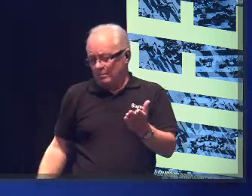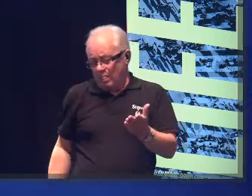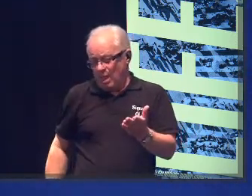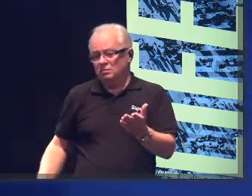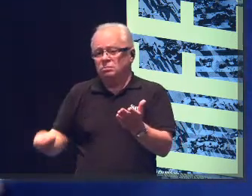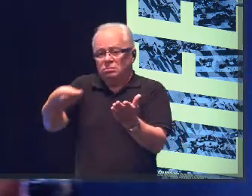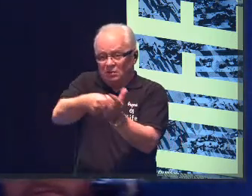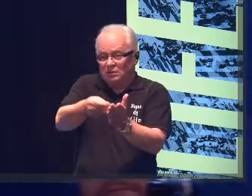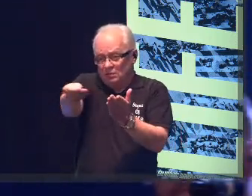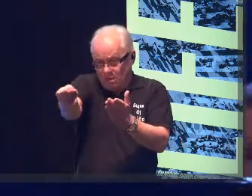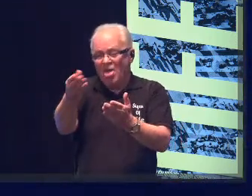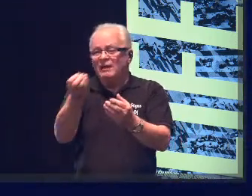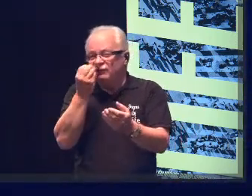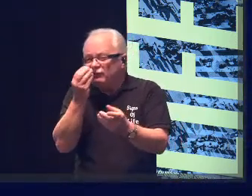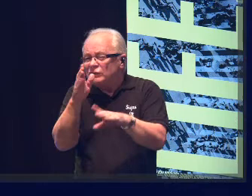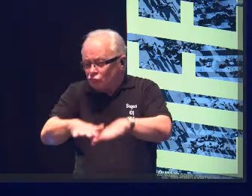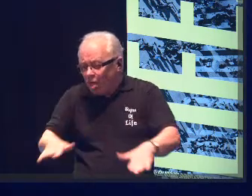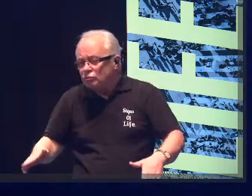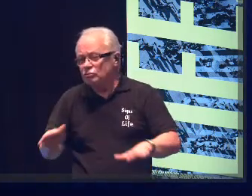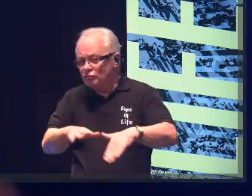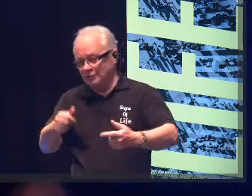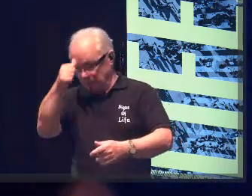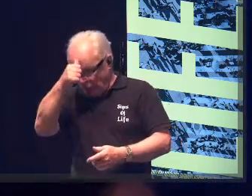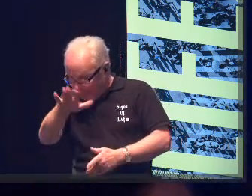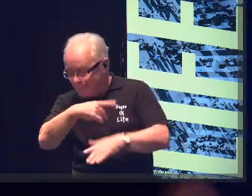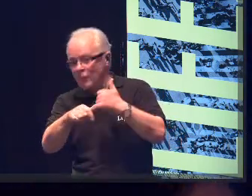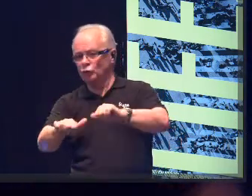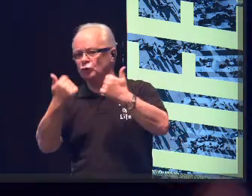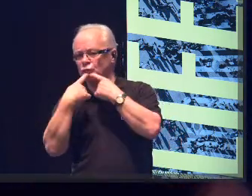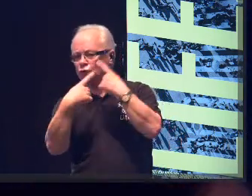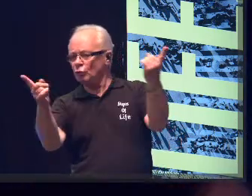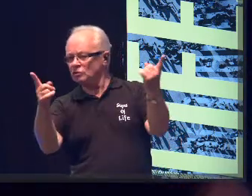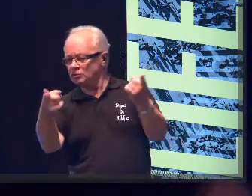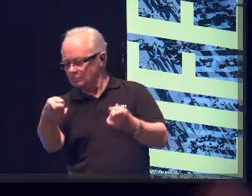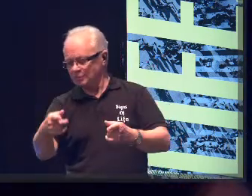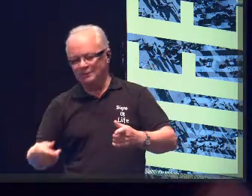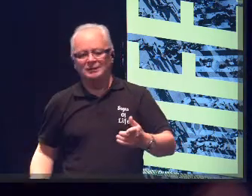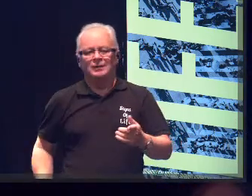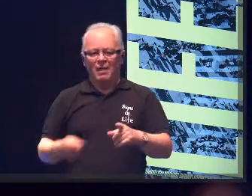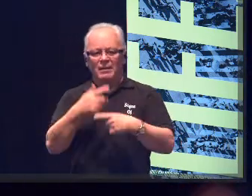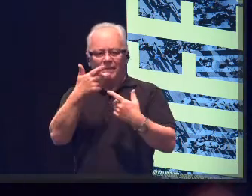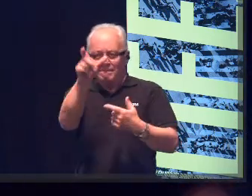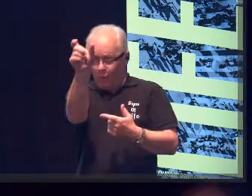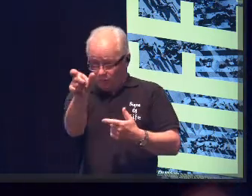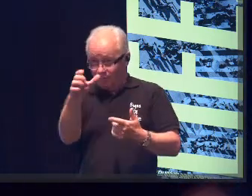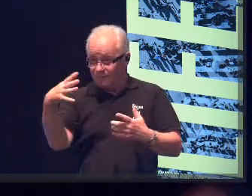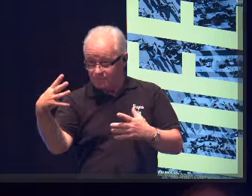kid being reached in kids' reach, could represent someone finding that wee bit of hope that they've been searching for this whole